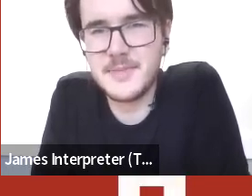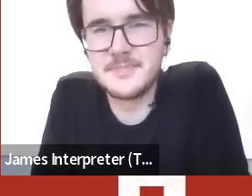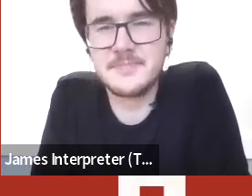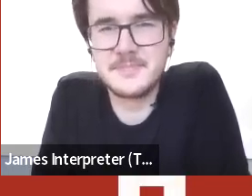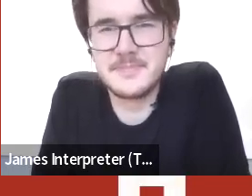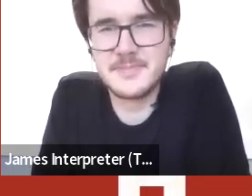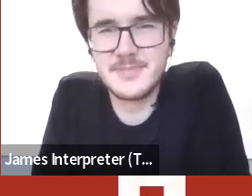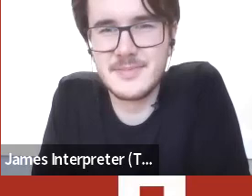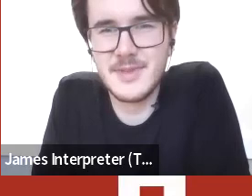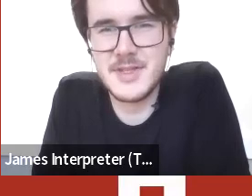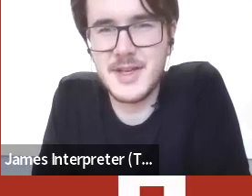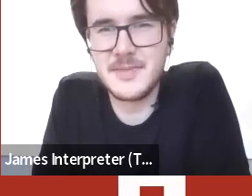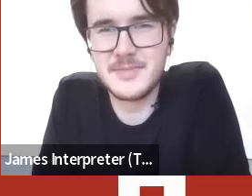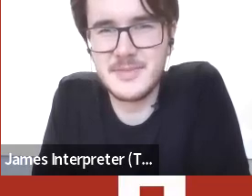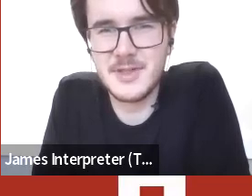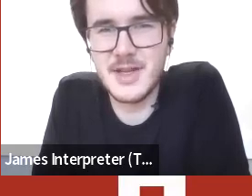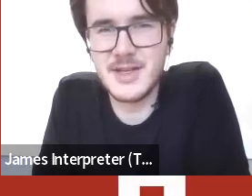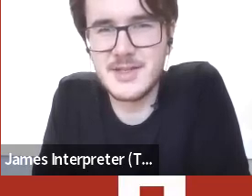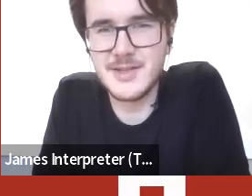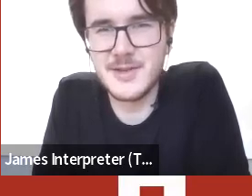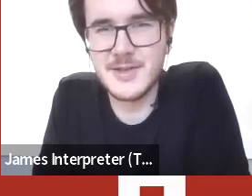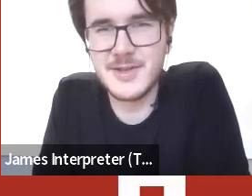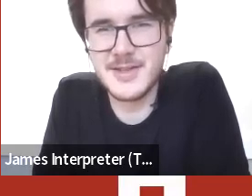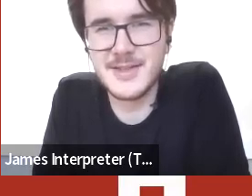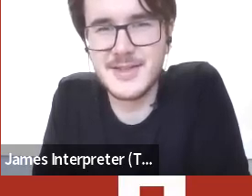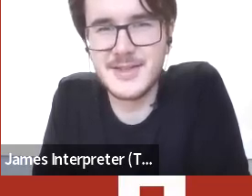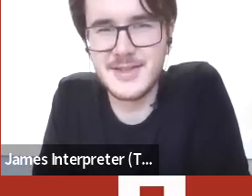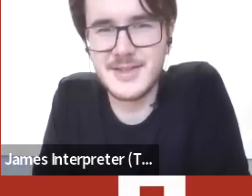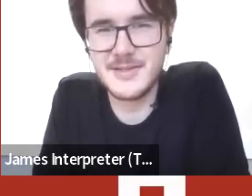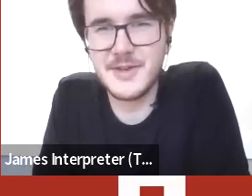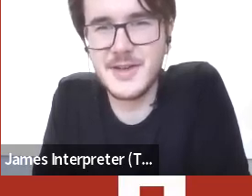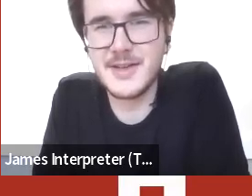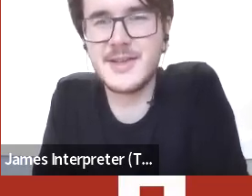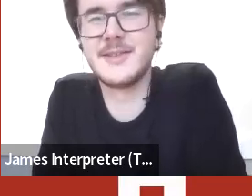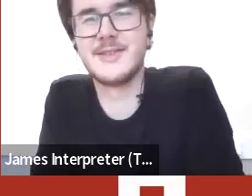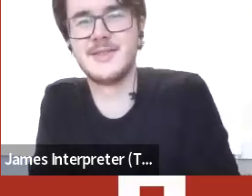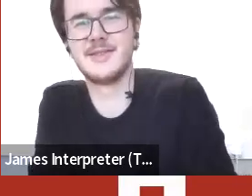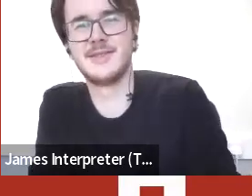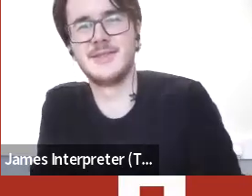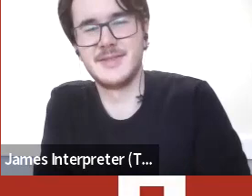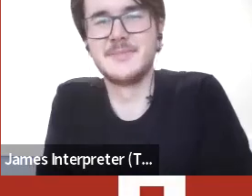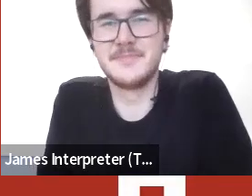Z. Z. It's like this, horizontally, vertically.